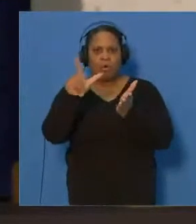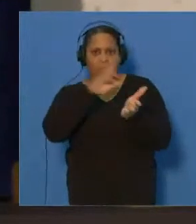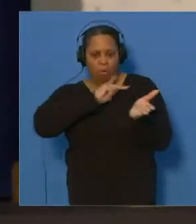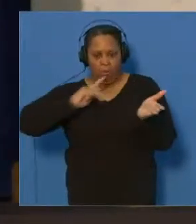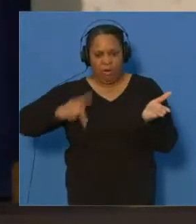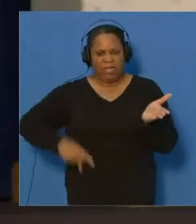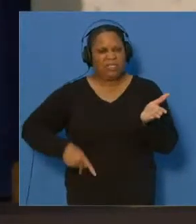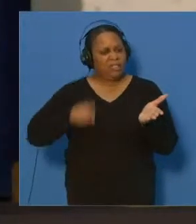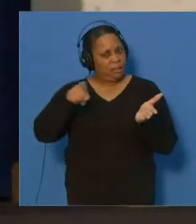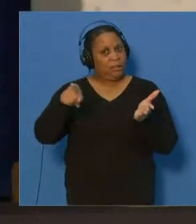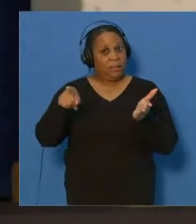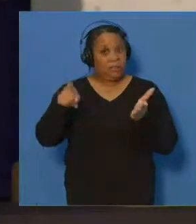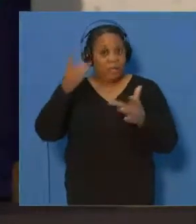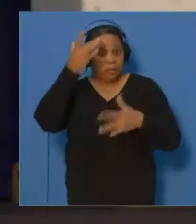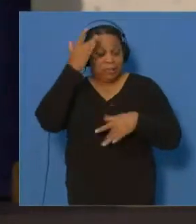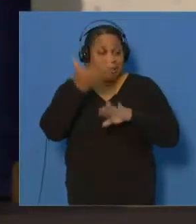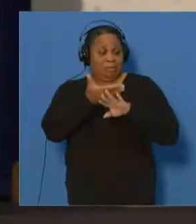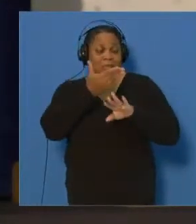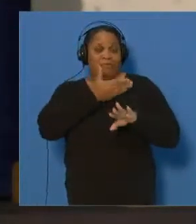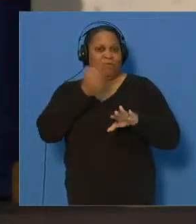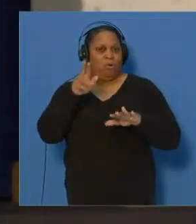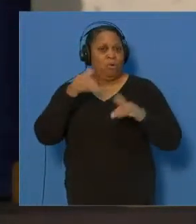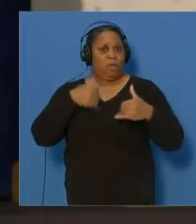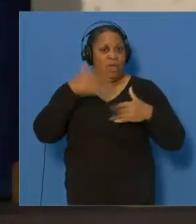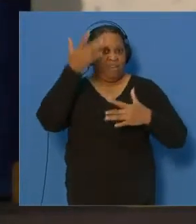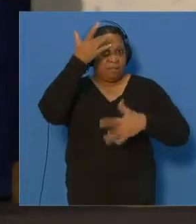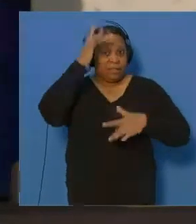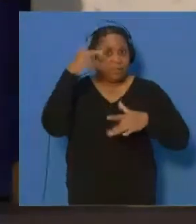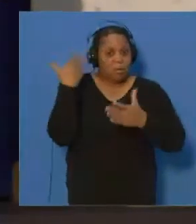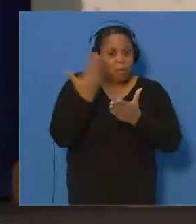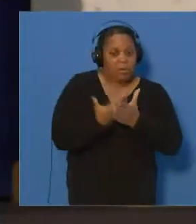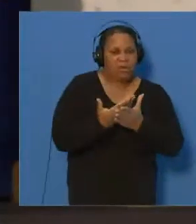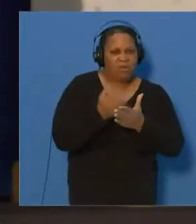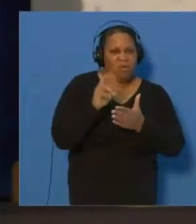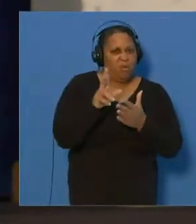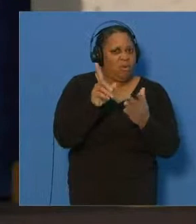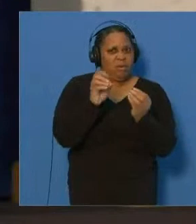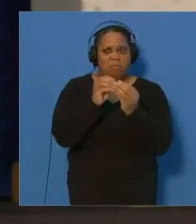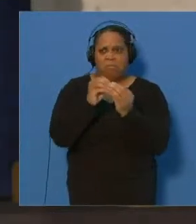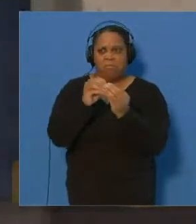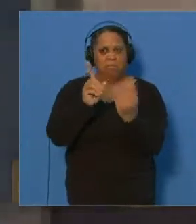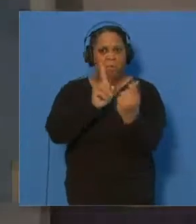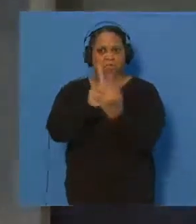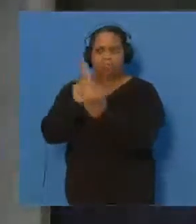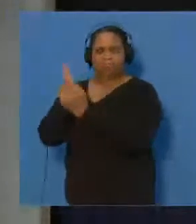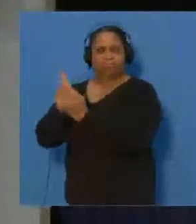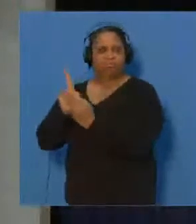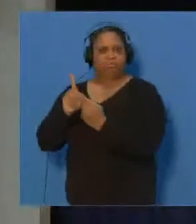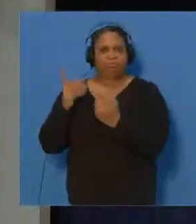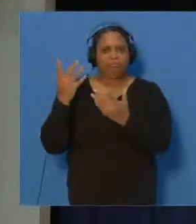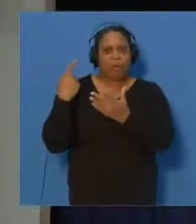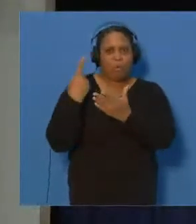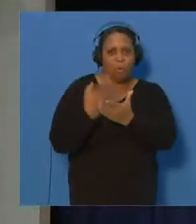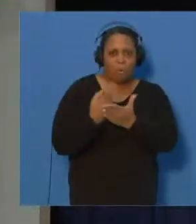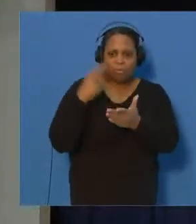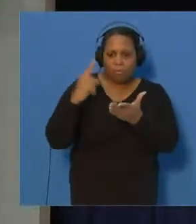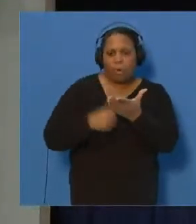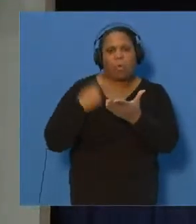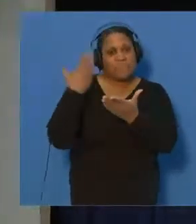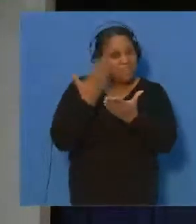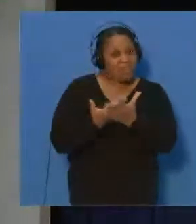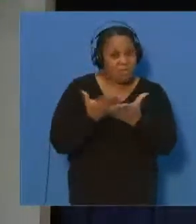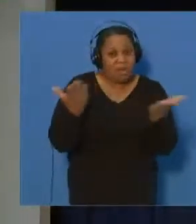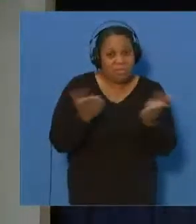symptomatic on island? And how much contact did they have with fellow passengers or people in Bermuda once they arrived? I